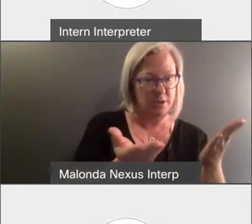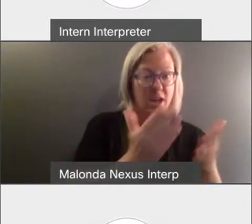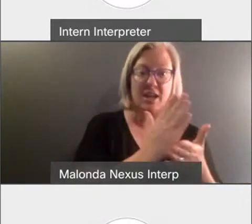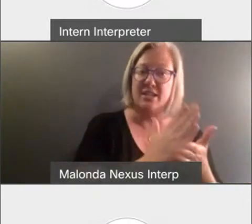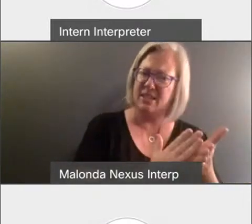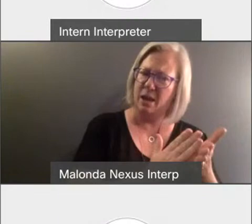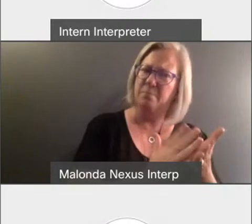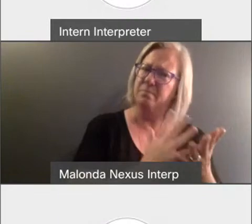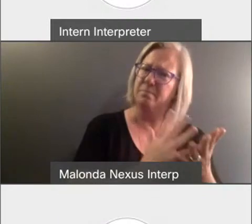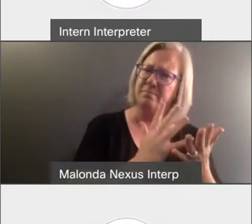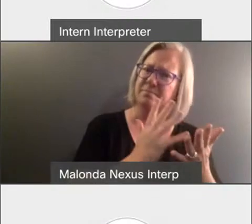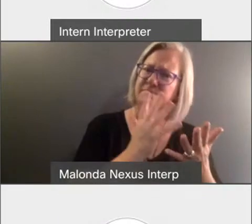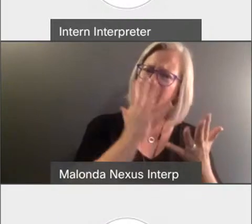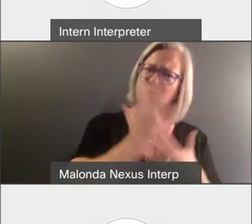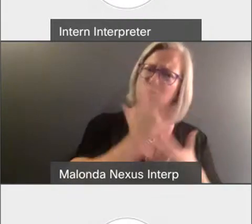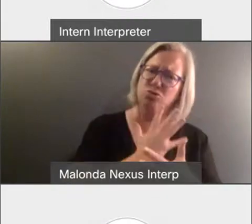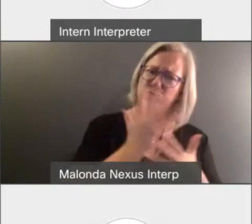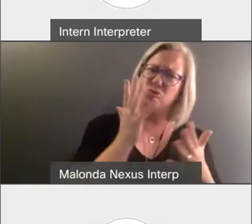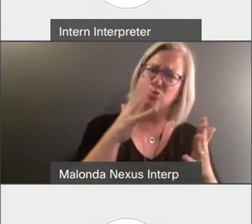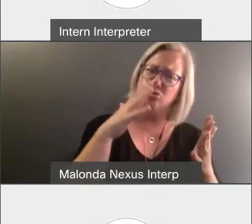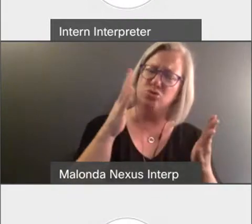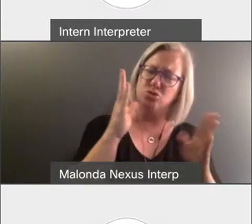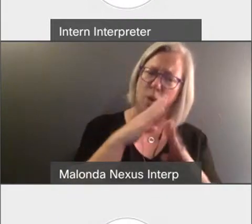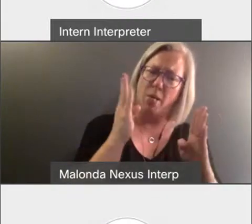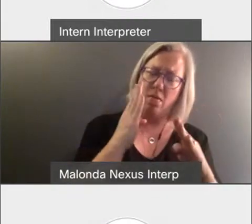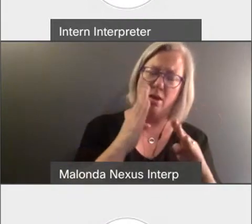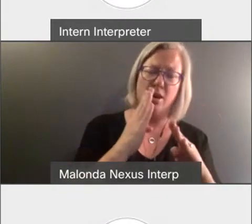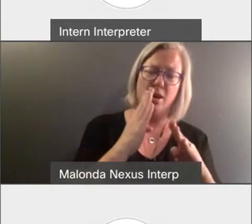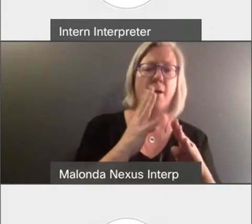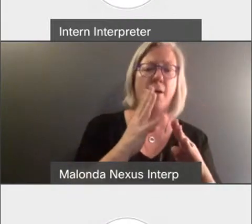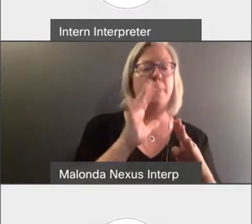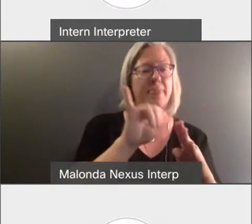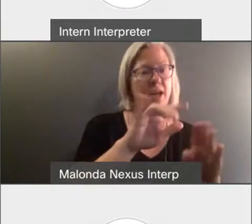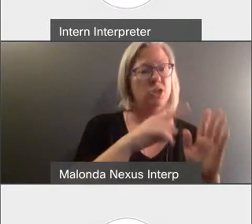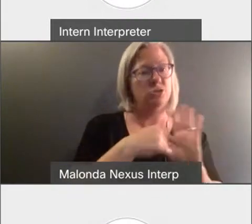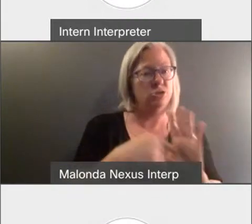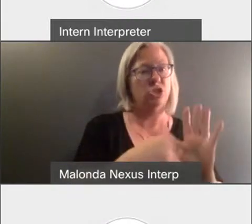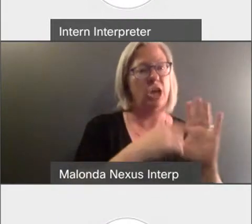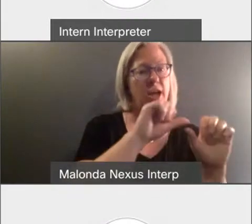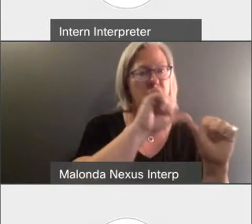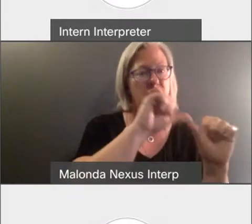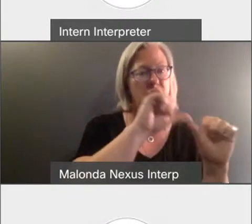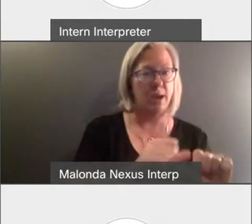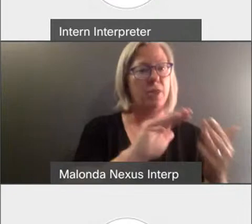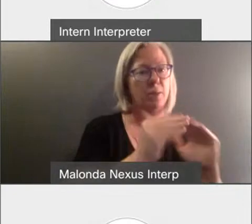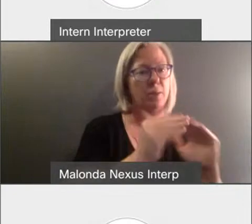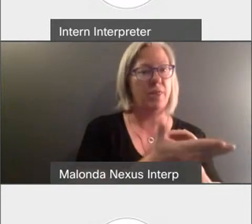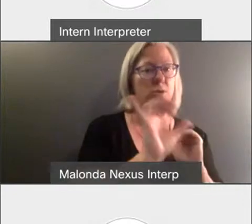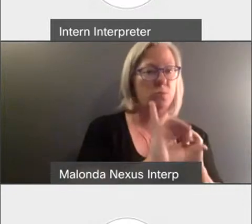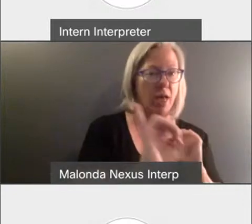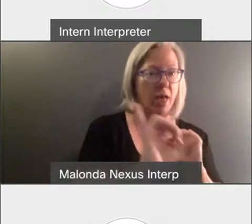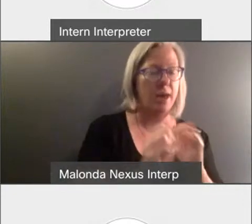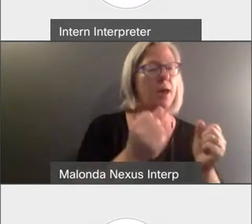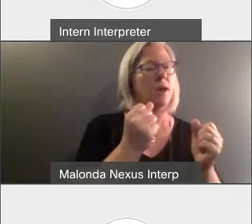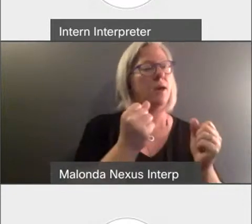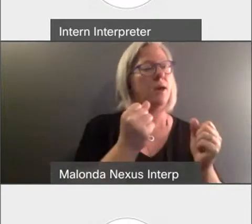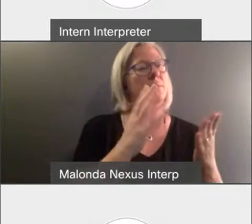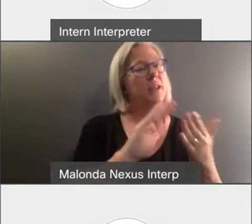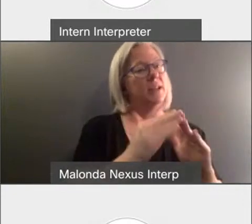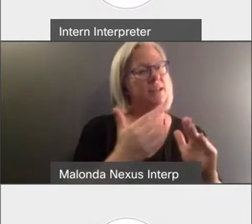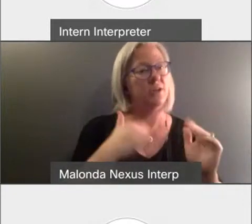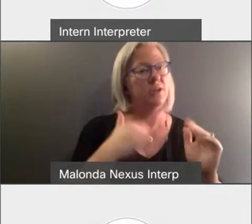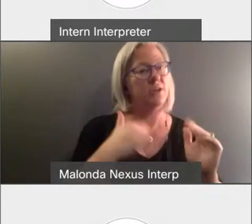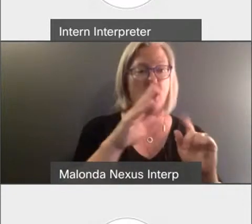deeply troubling in the history that we have there and that shape the communities there as well. Many of the towns I grew up around, going to swim